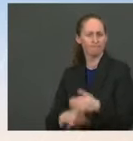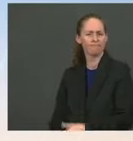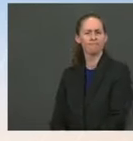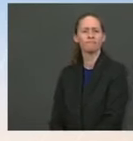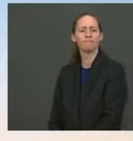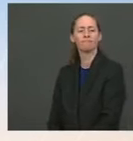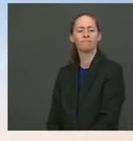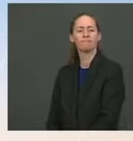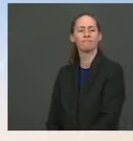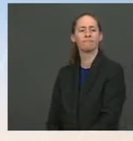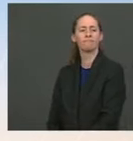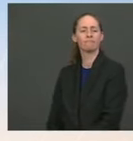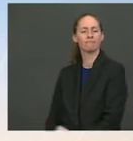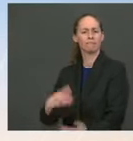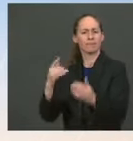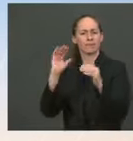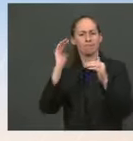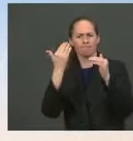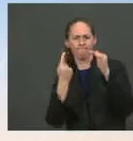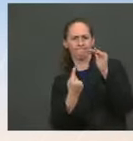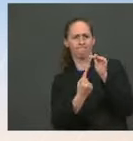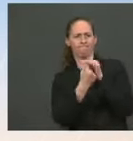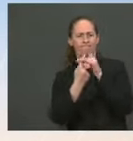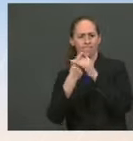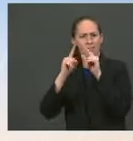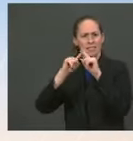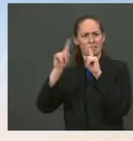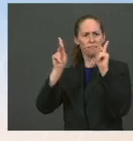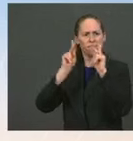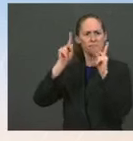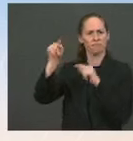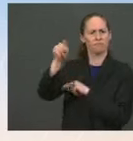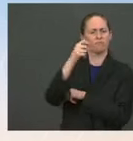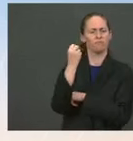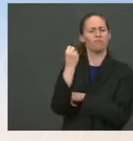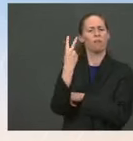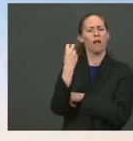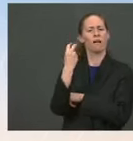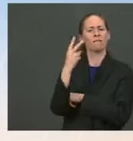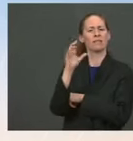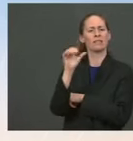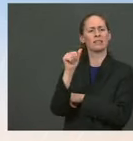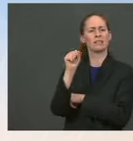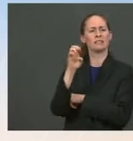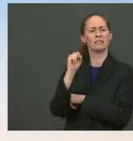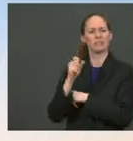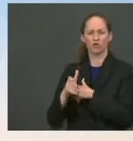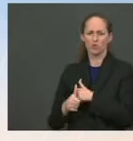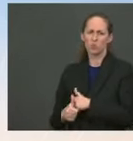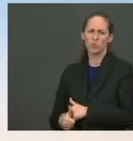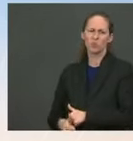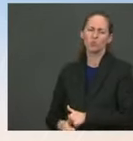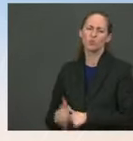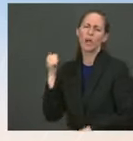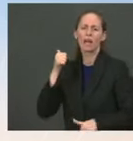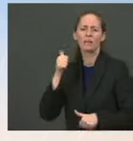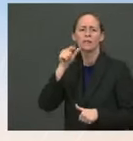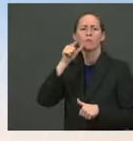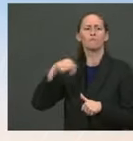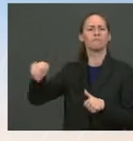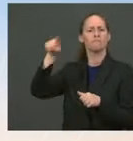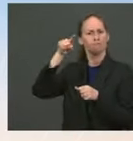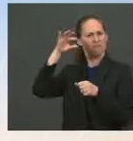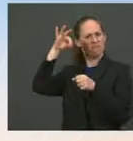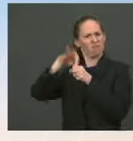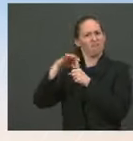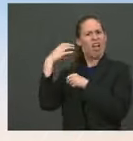violently intimidated or threatened U.S. election officials. There was one example where a man told election